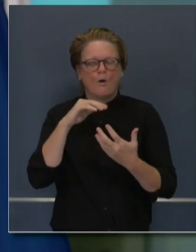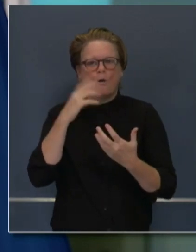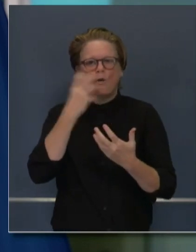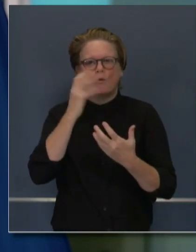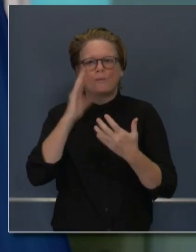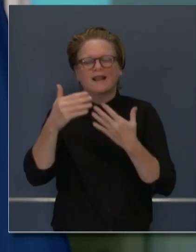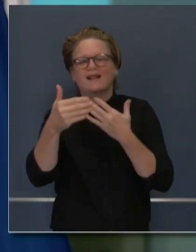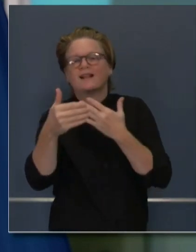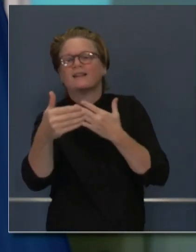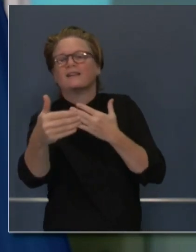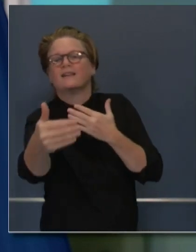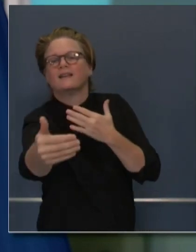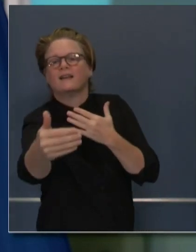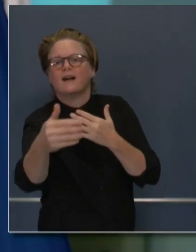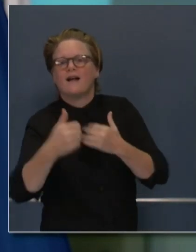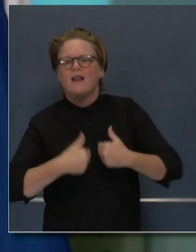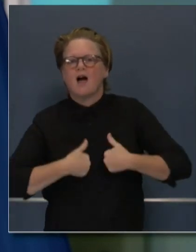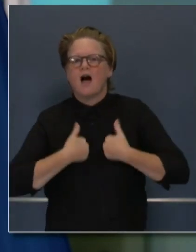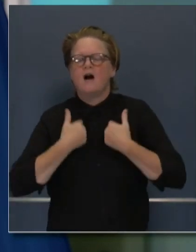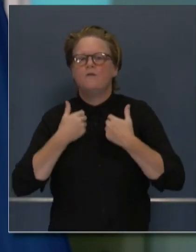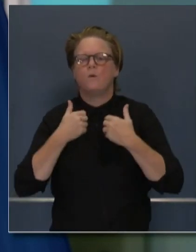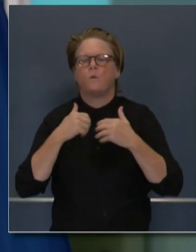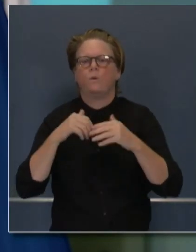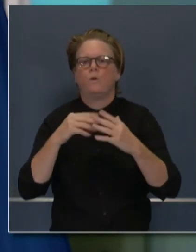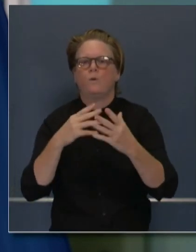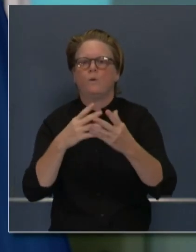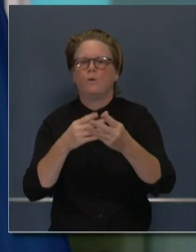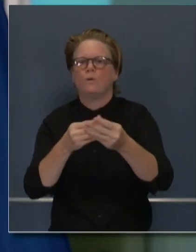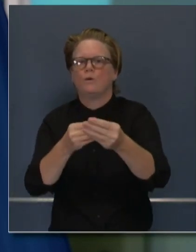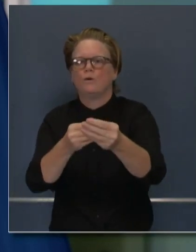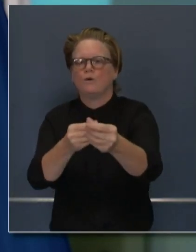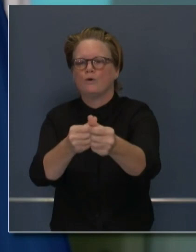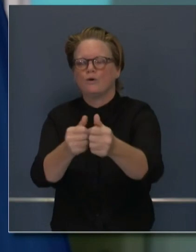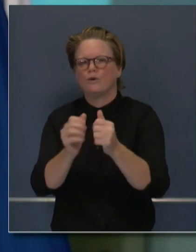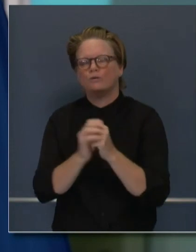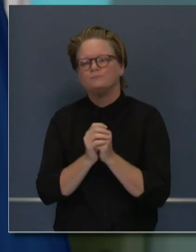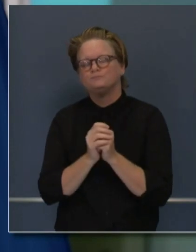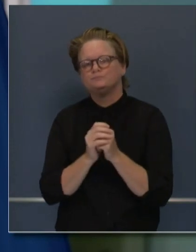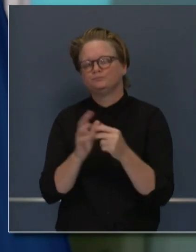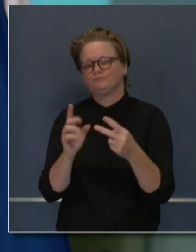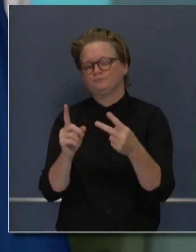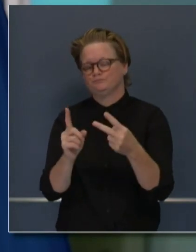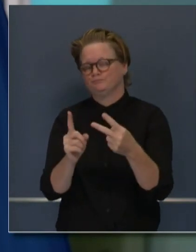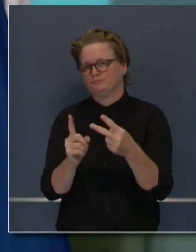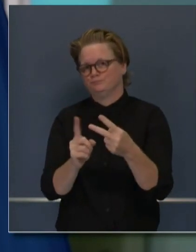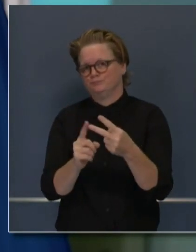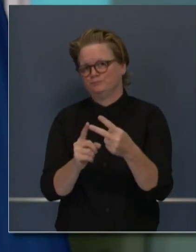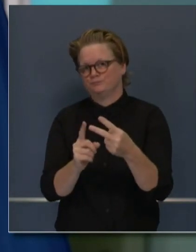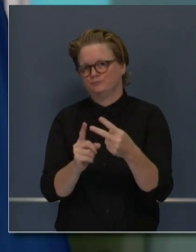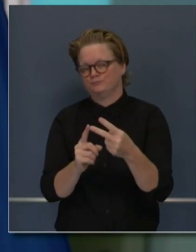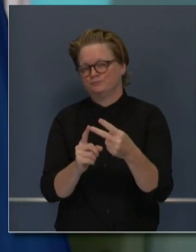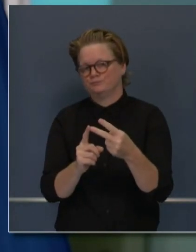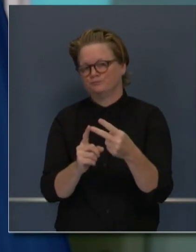Thank you, Governor. California has been more proactive and more restrictive than most states in the